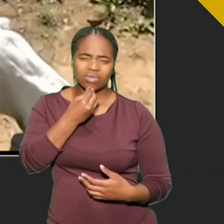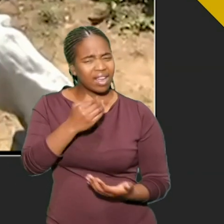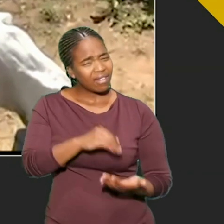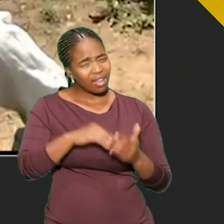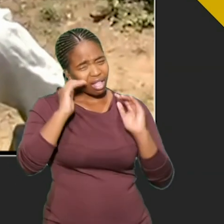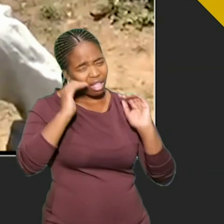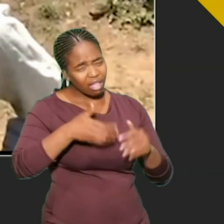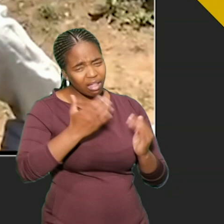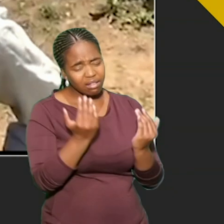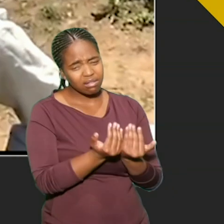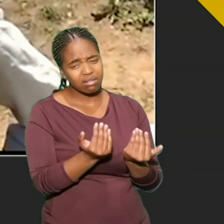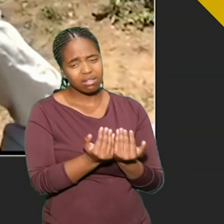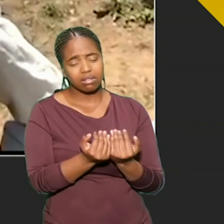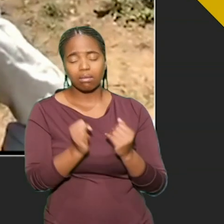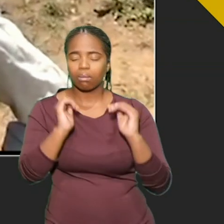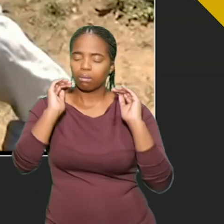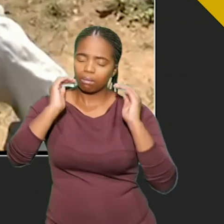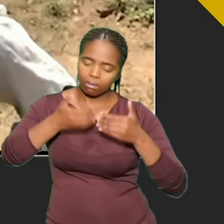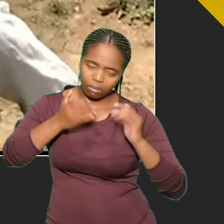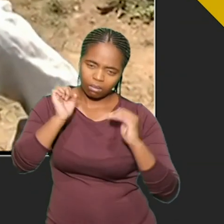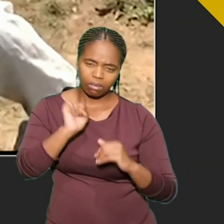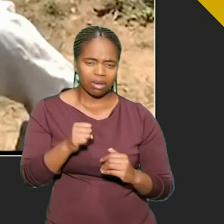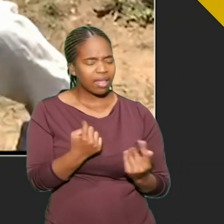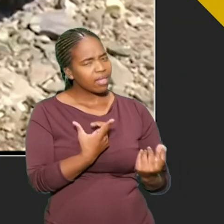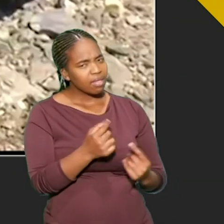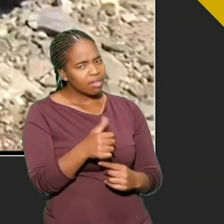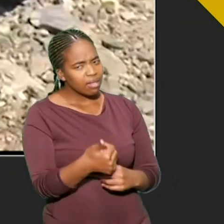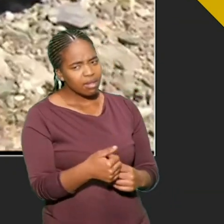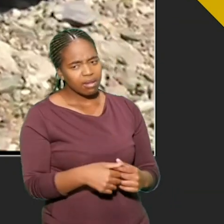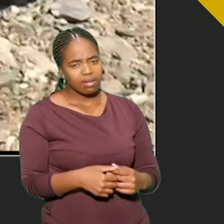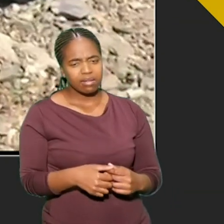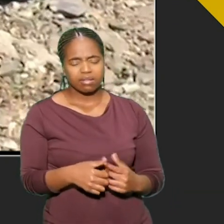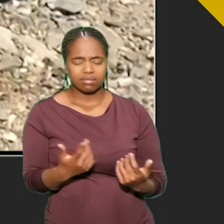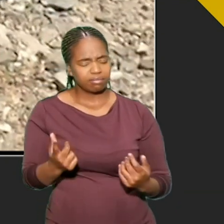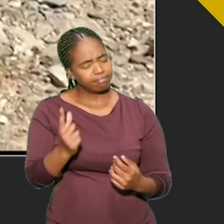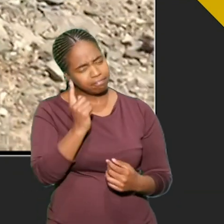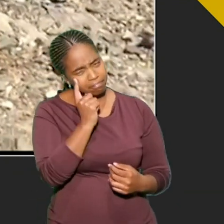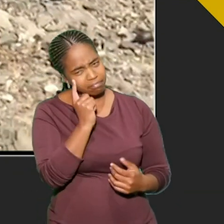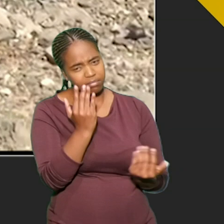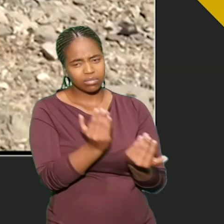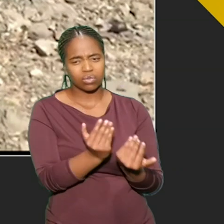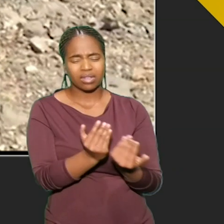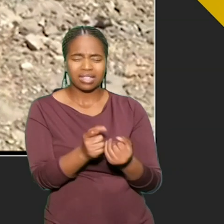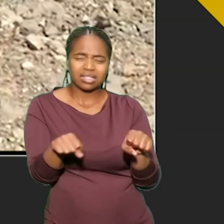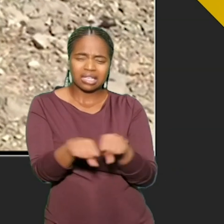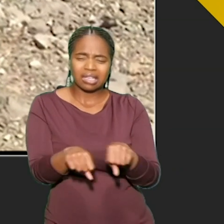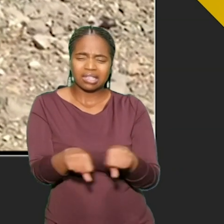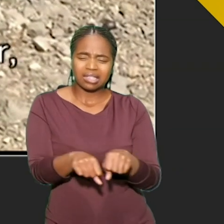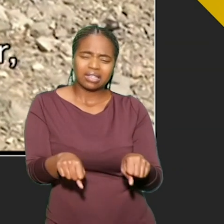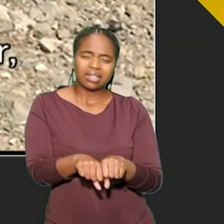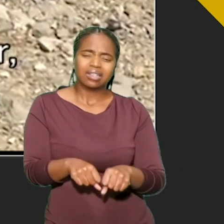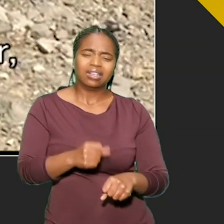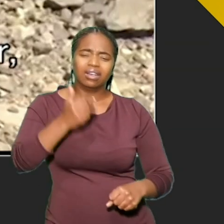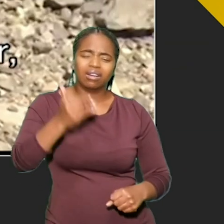ngezinye imini siyosela nenzeni xa nisozela ndiye ndilale izihlangu